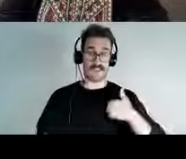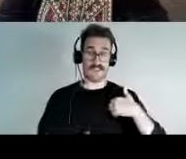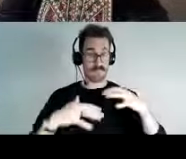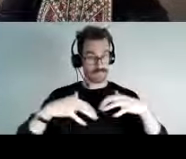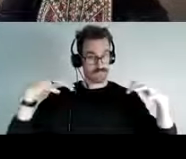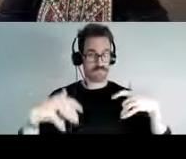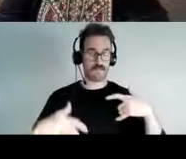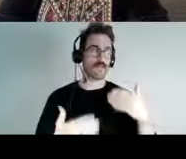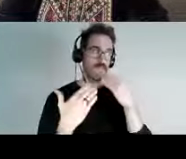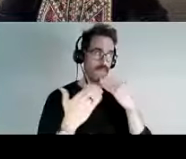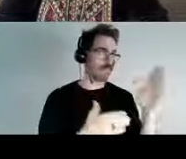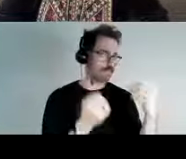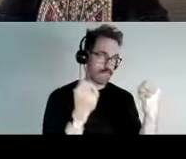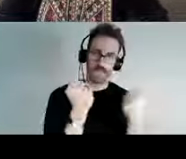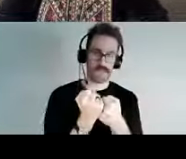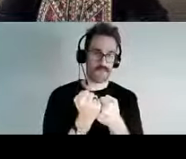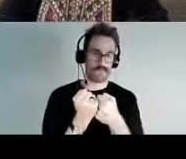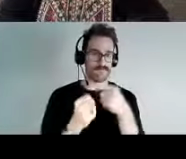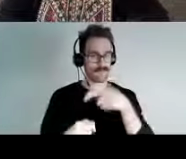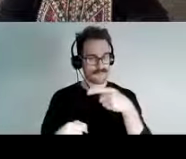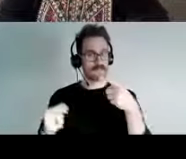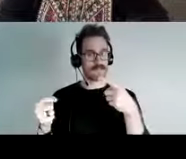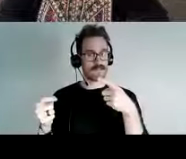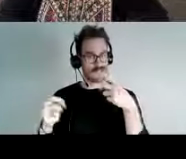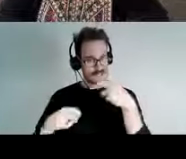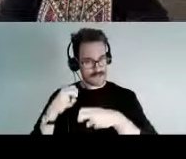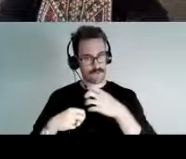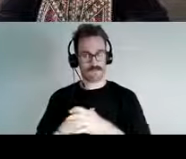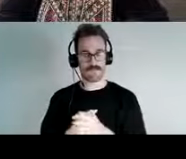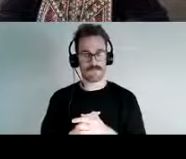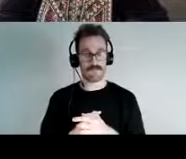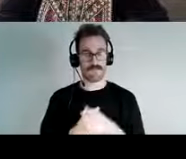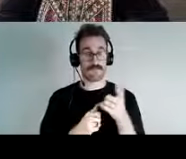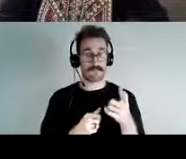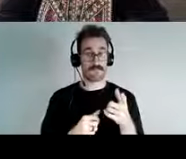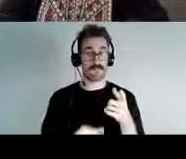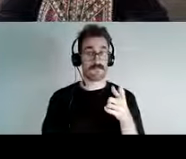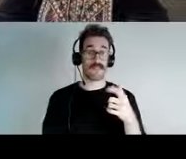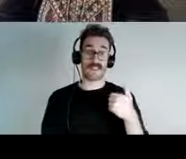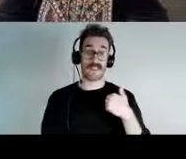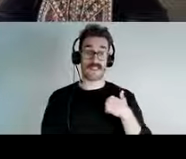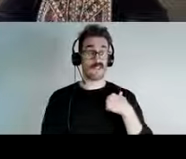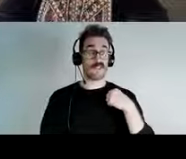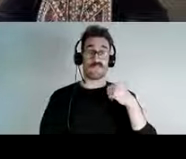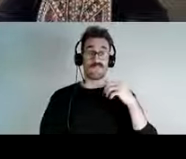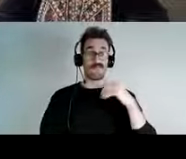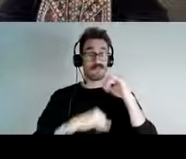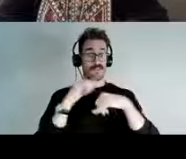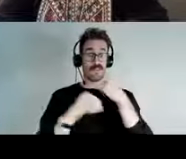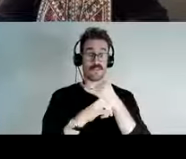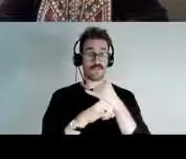her amazing support. Now, interestingly, the Canadian UN Ambassador, Bob Ray, tweeted my tweet